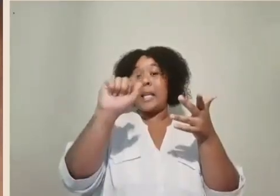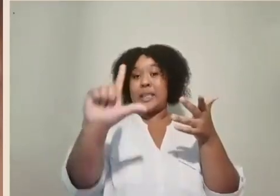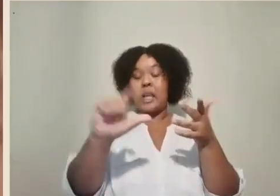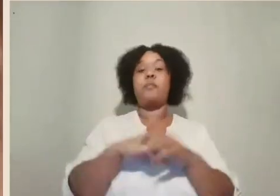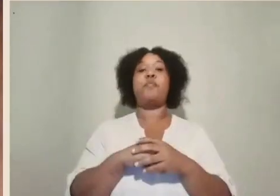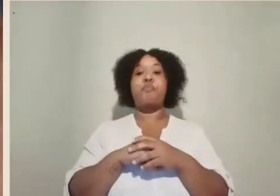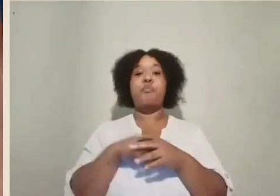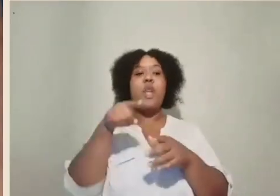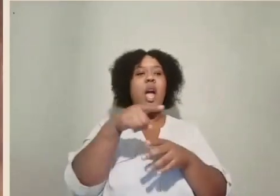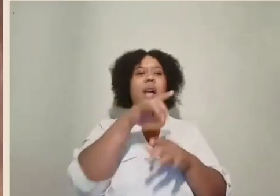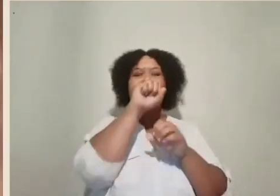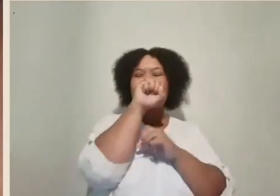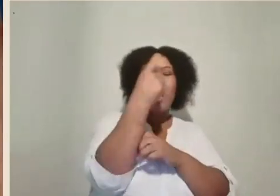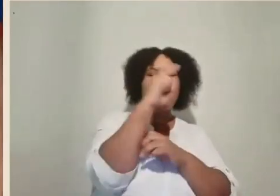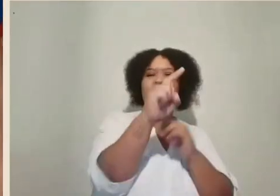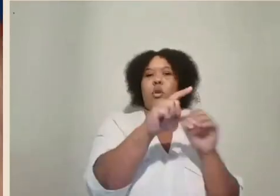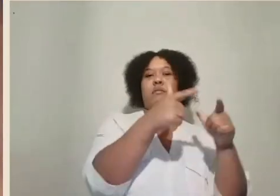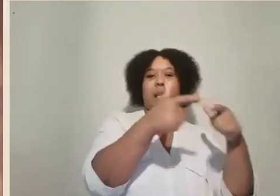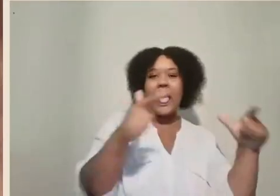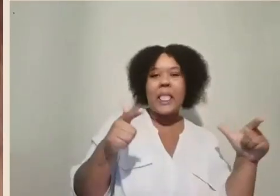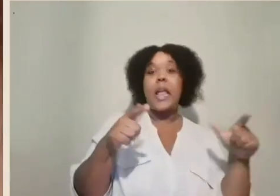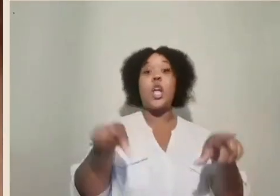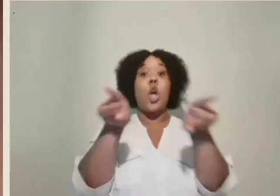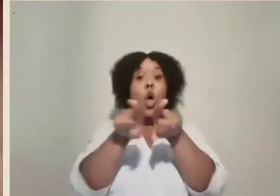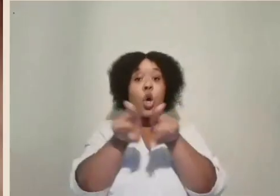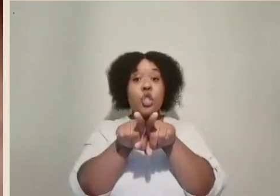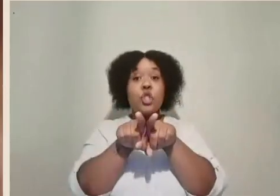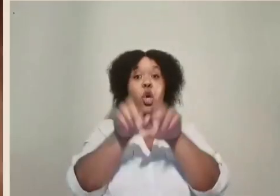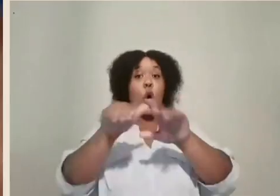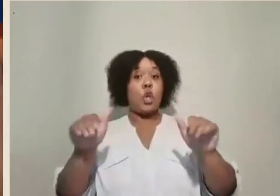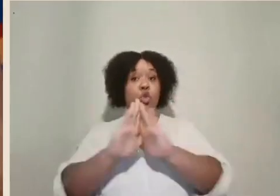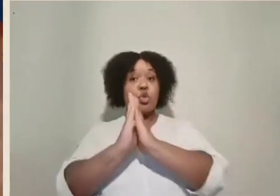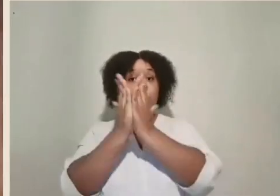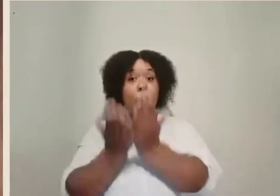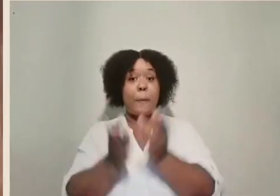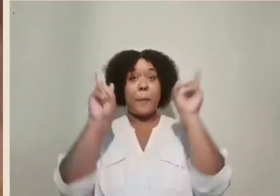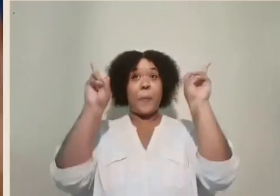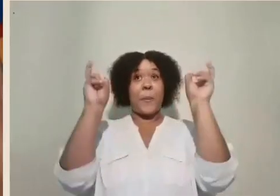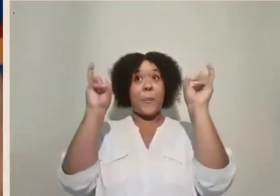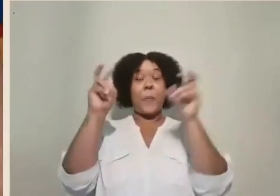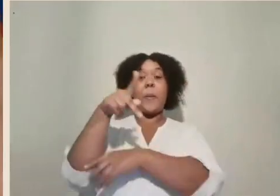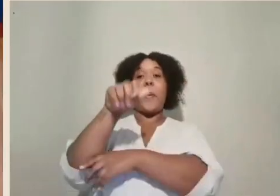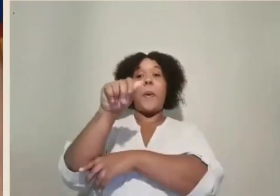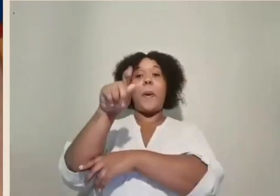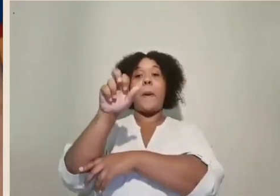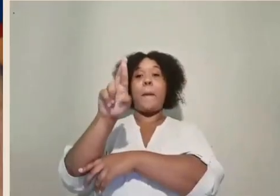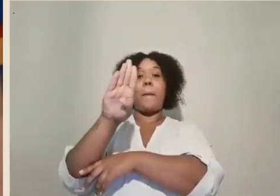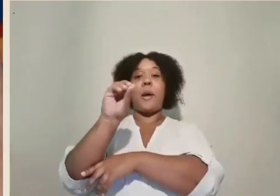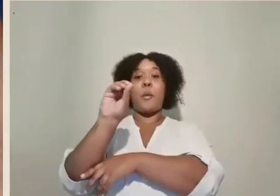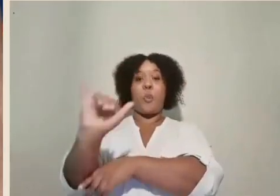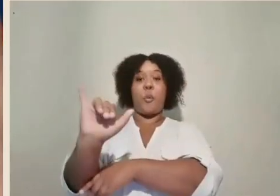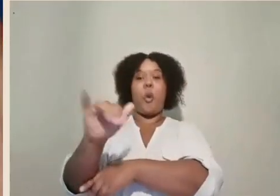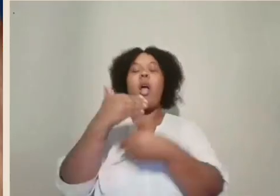languages, Omari is the author of the children's book series Paperboy. Thank you, Mary, again